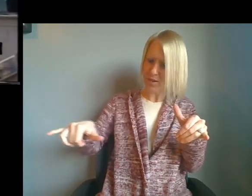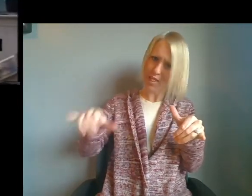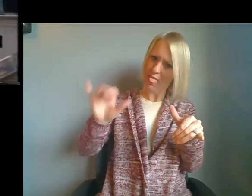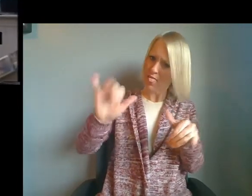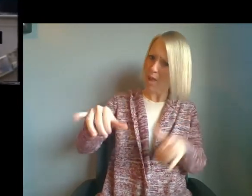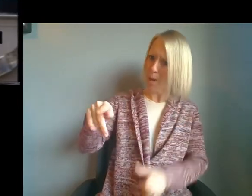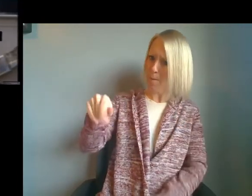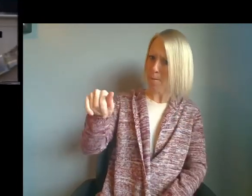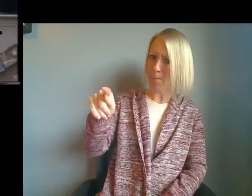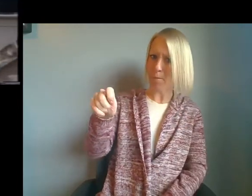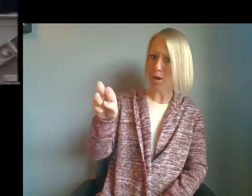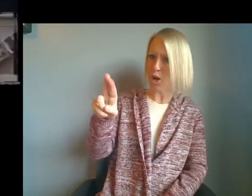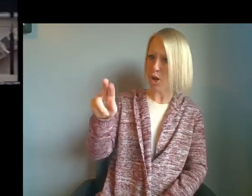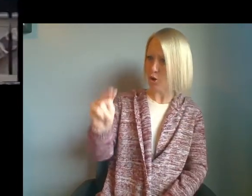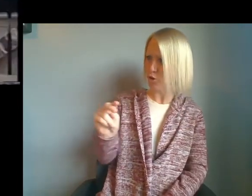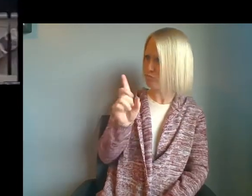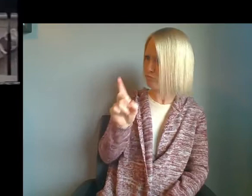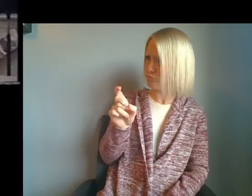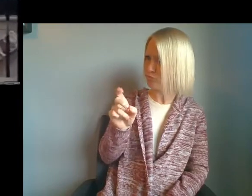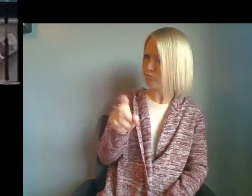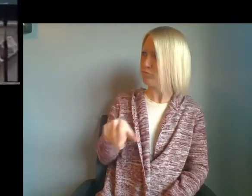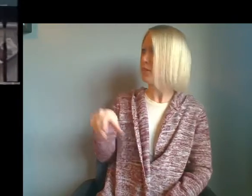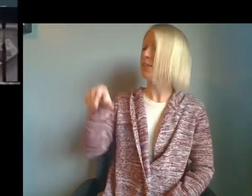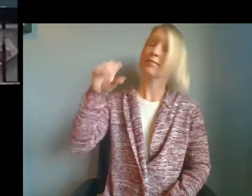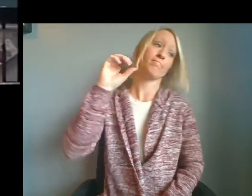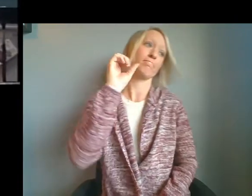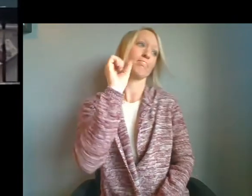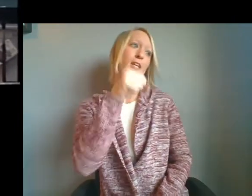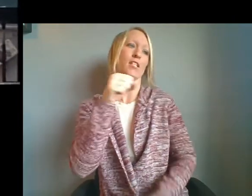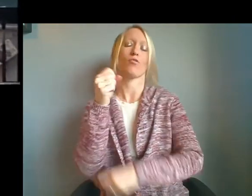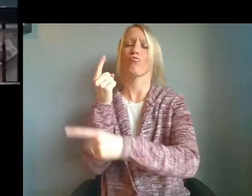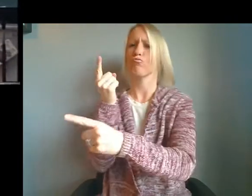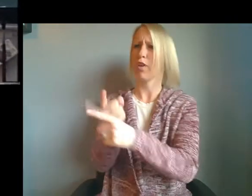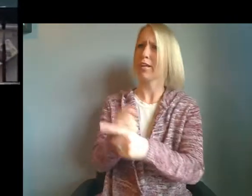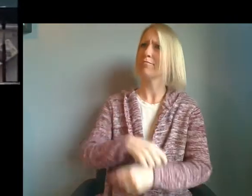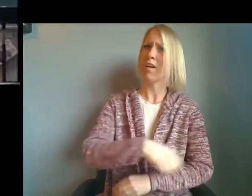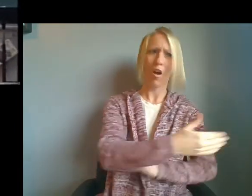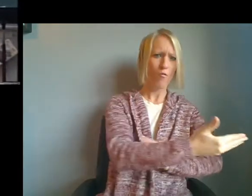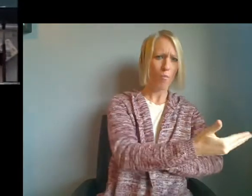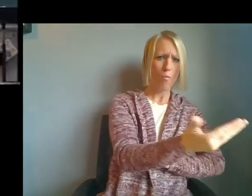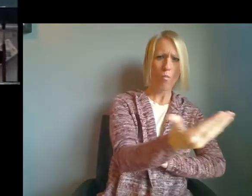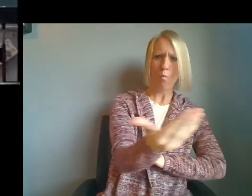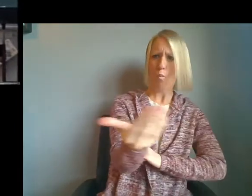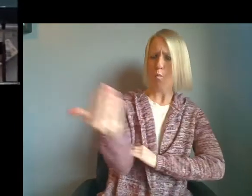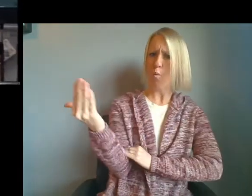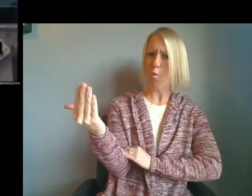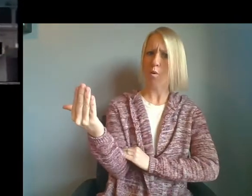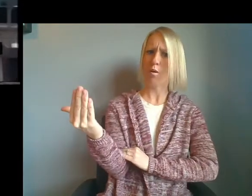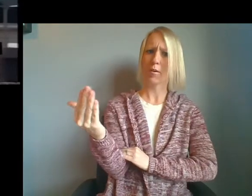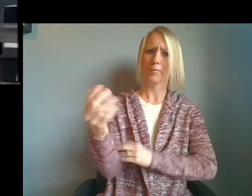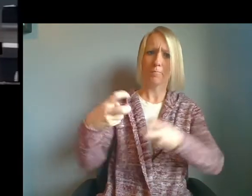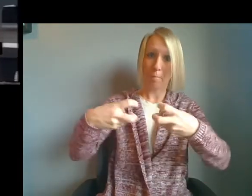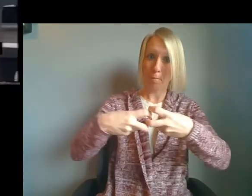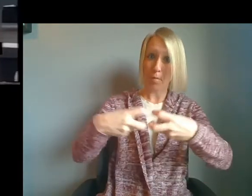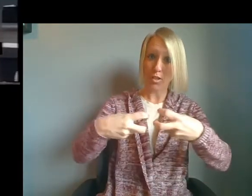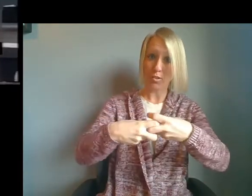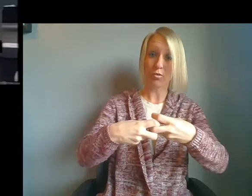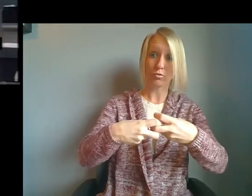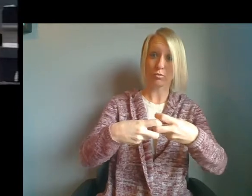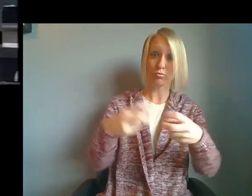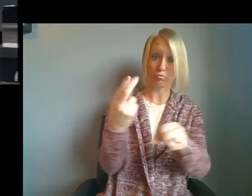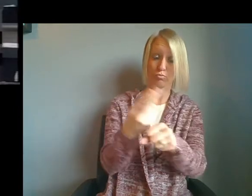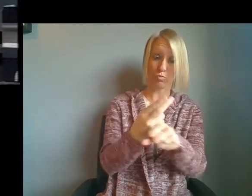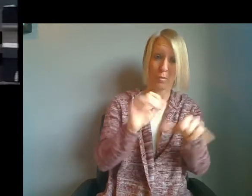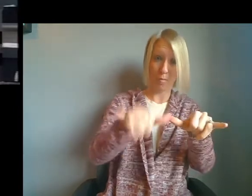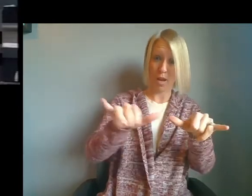Right. And we've been doing a lot of work with patterns, haven't we? Some of those morning puzzles that we do continue the pattern. Patterning is fun.